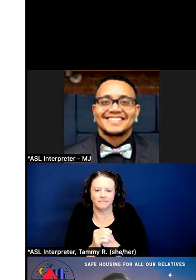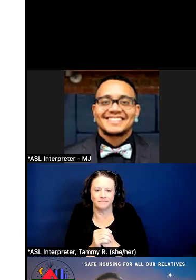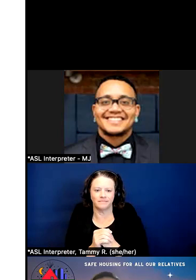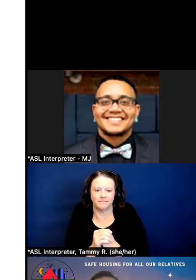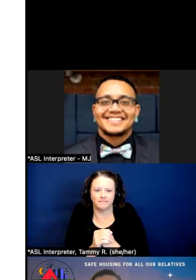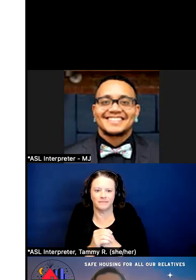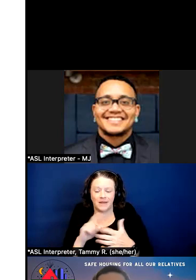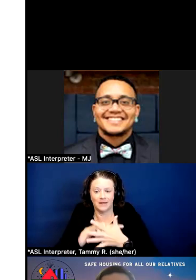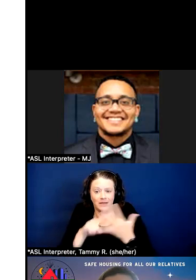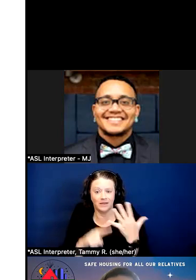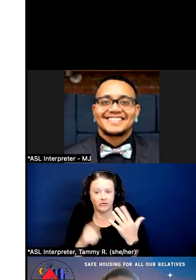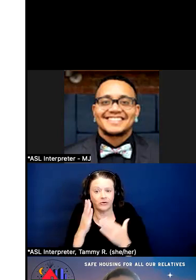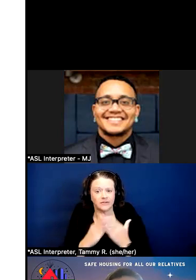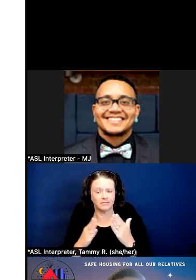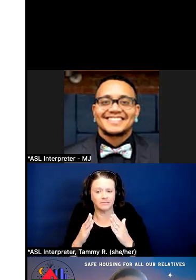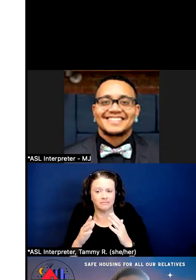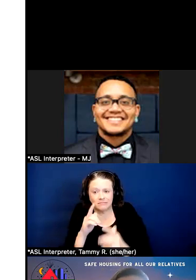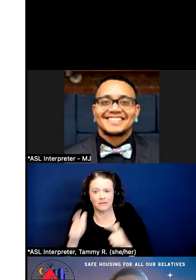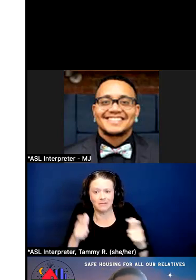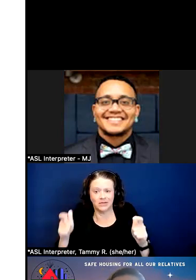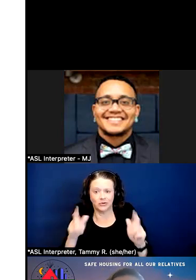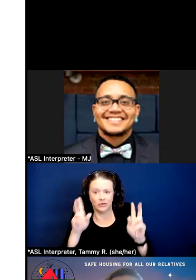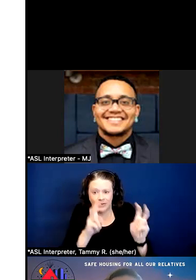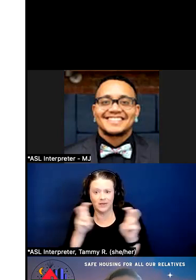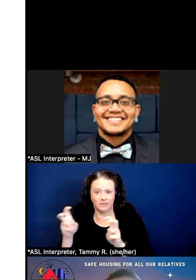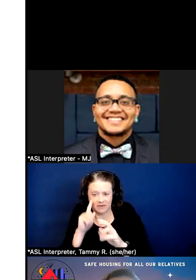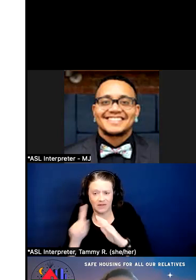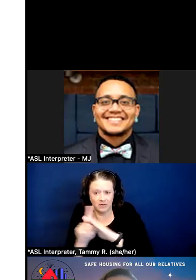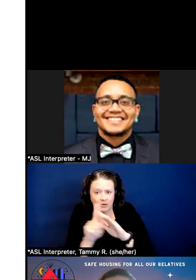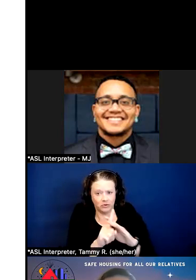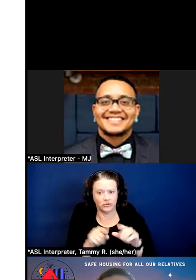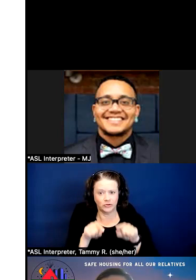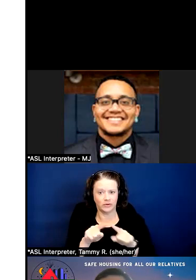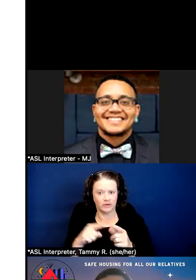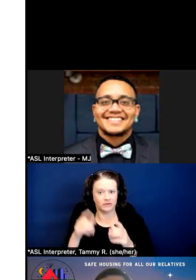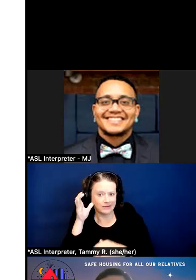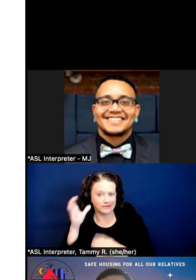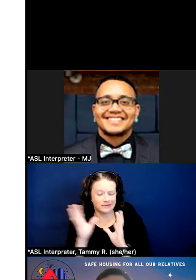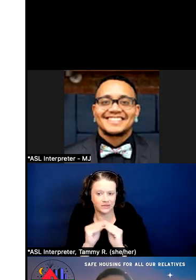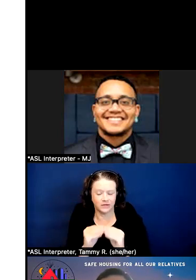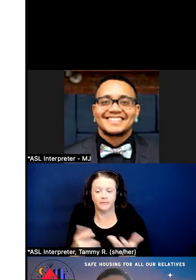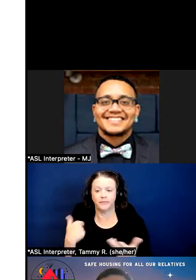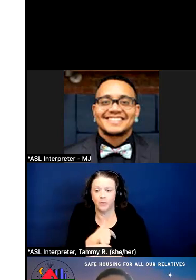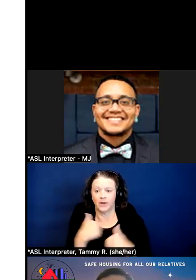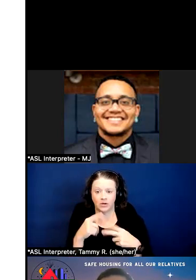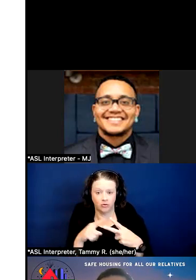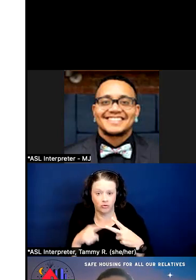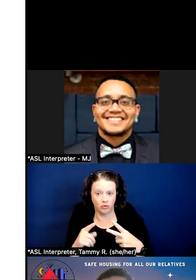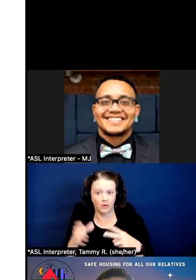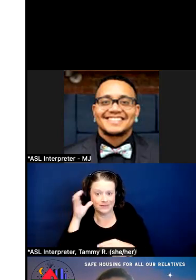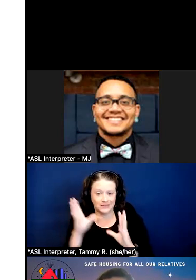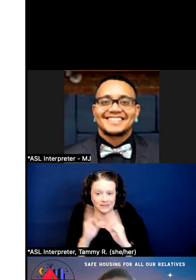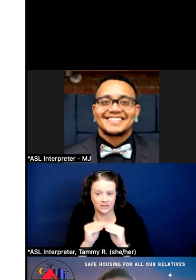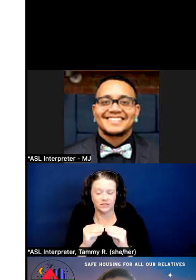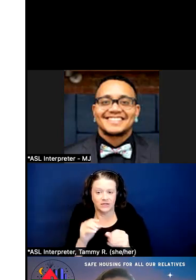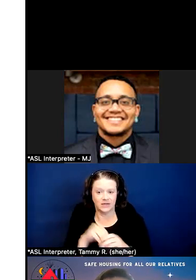These are some of the major themes that emerged, and I will go through a few of them. We held 2 listening sessions this past year, one in Seattle, the